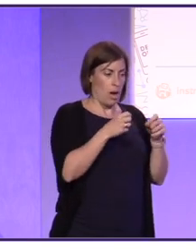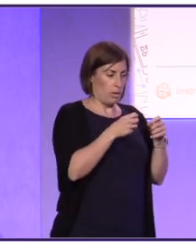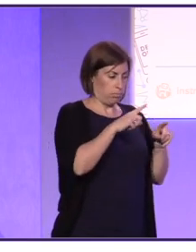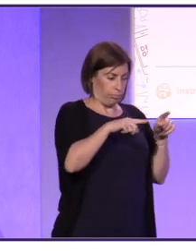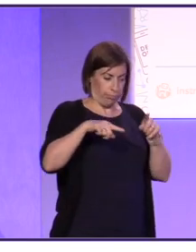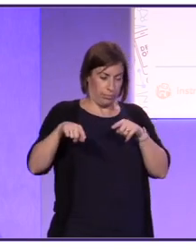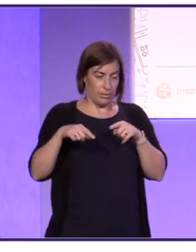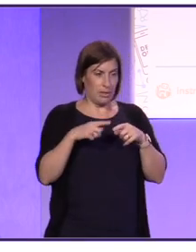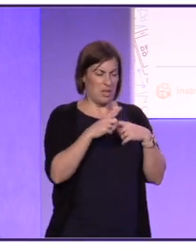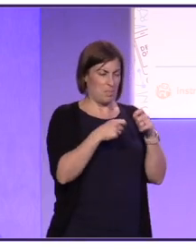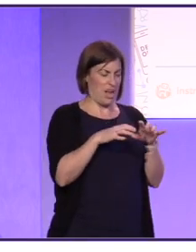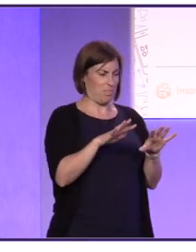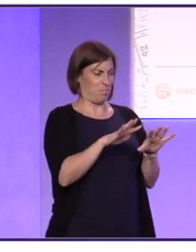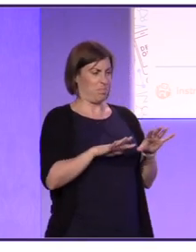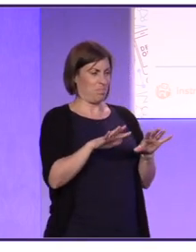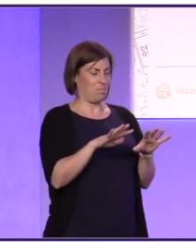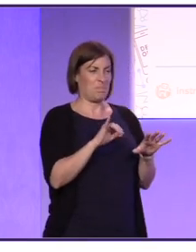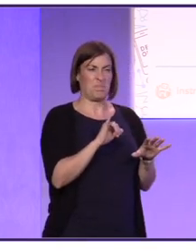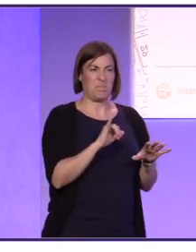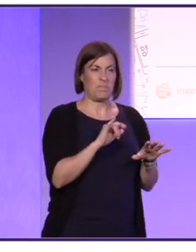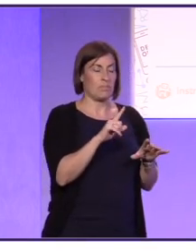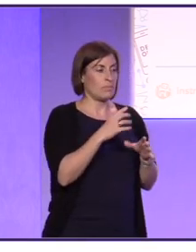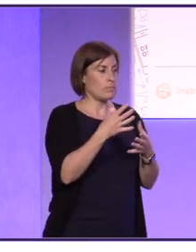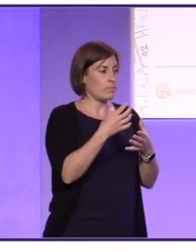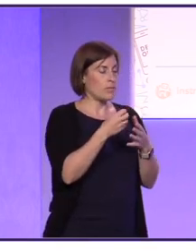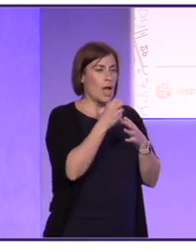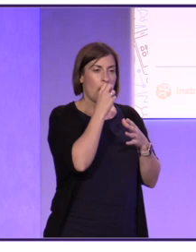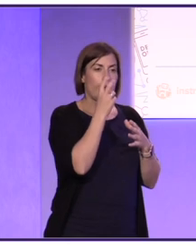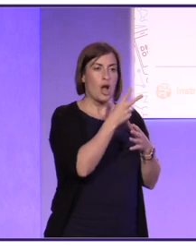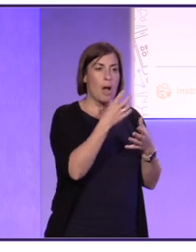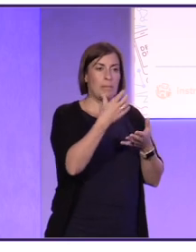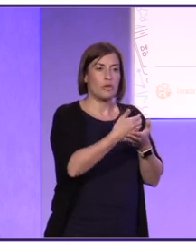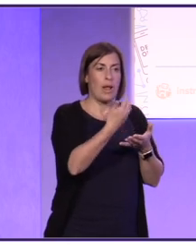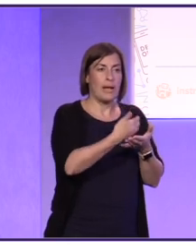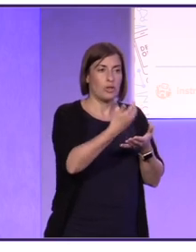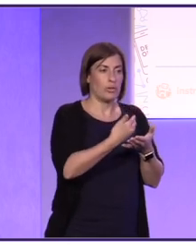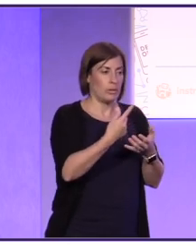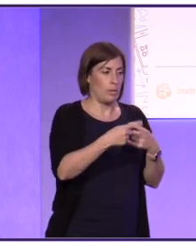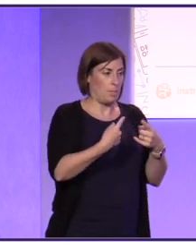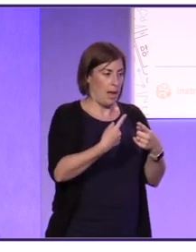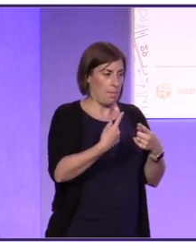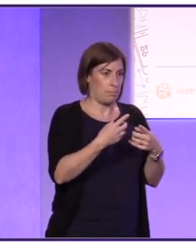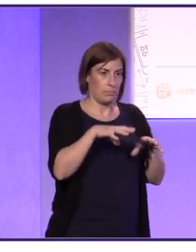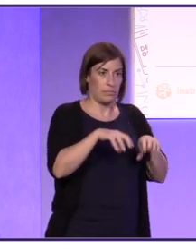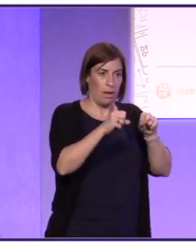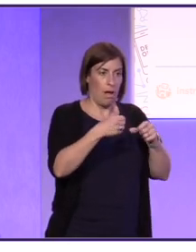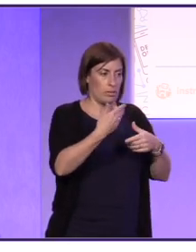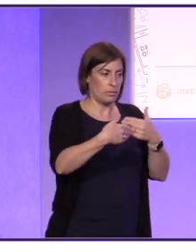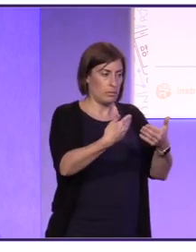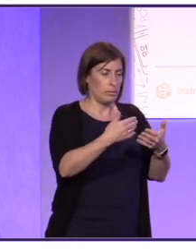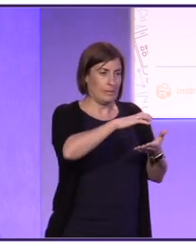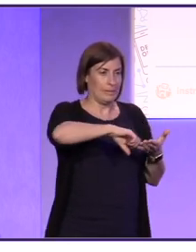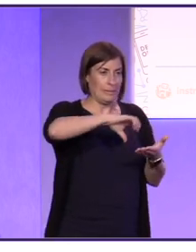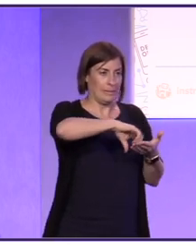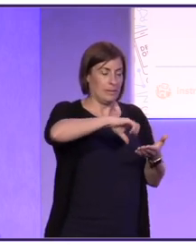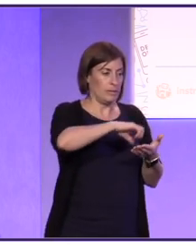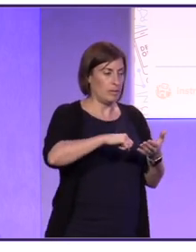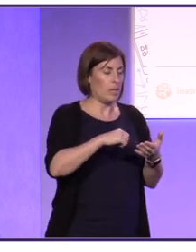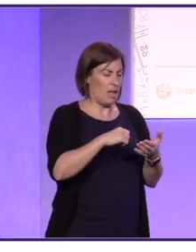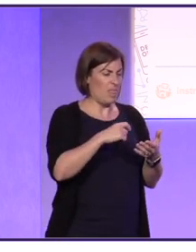funkiness. So the garbage collection can kick in, for example, and suddenly you see you're